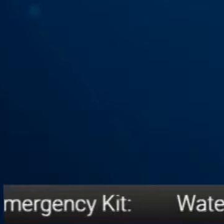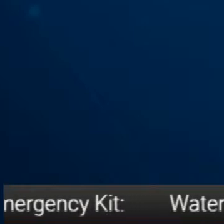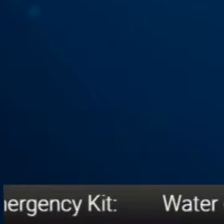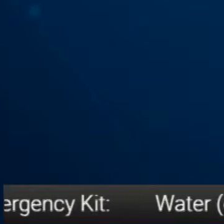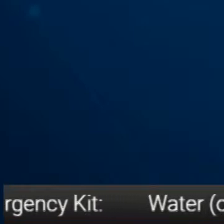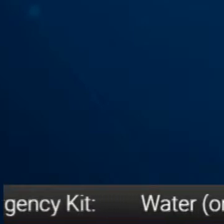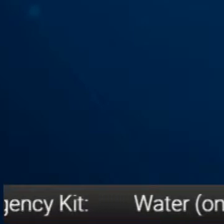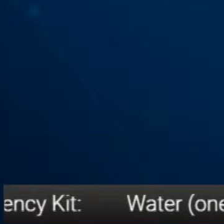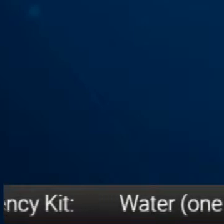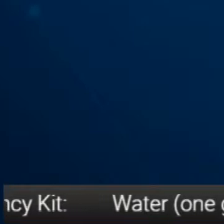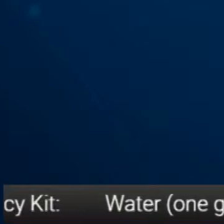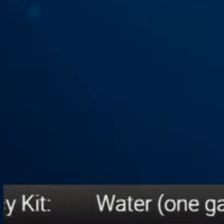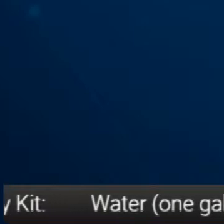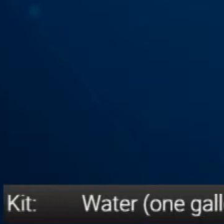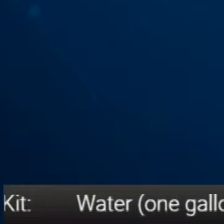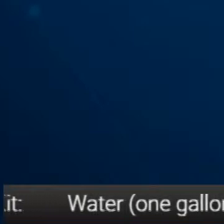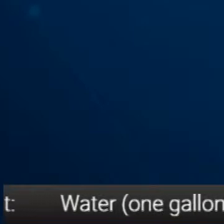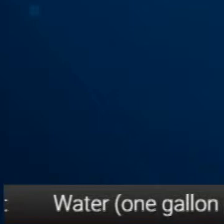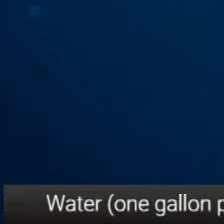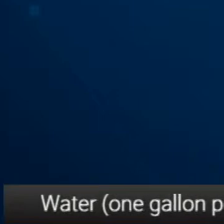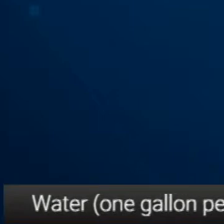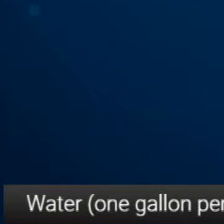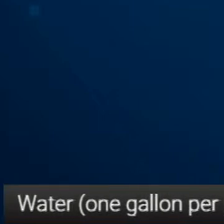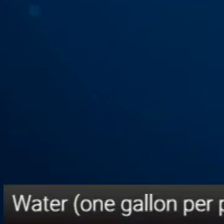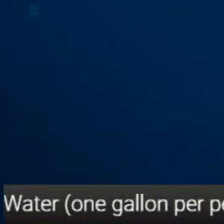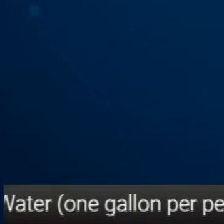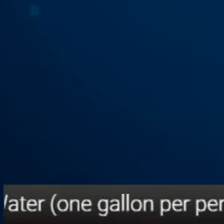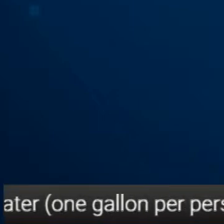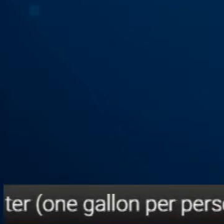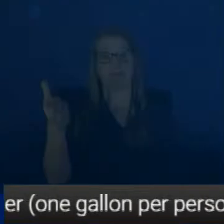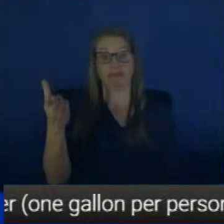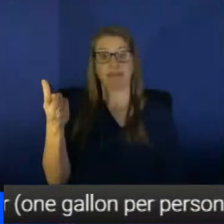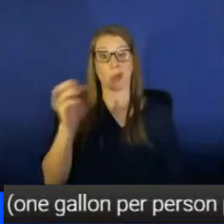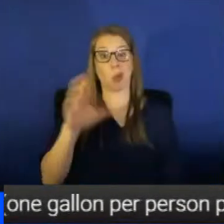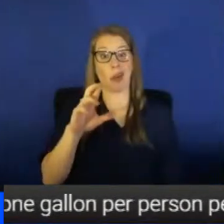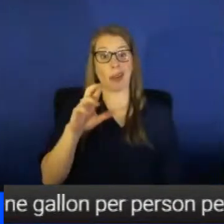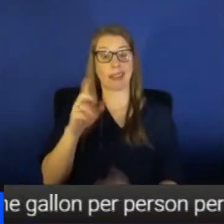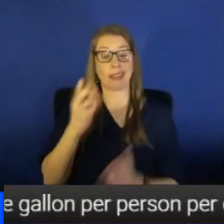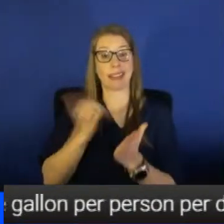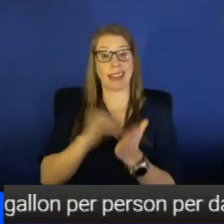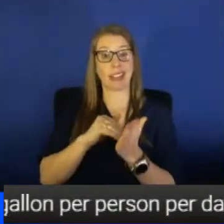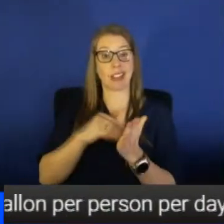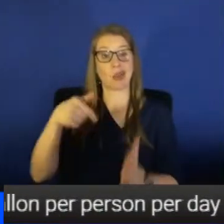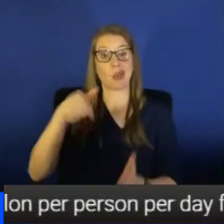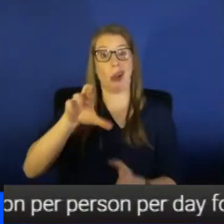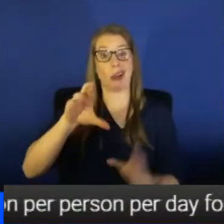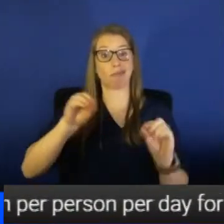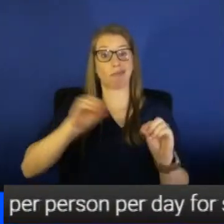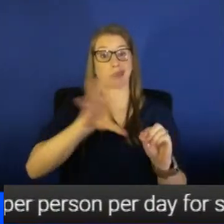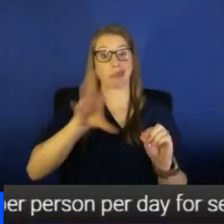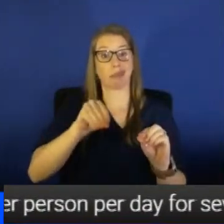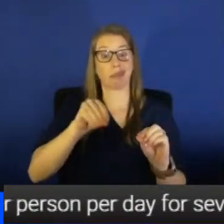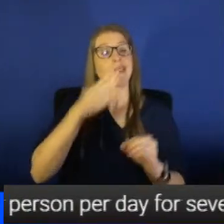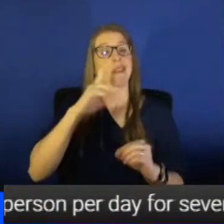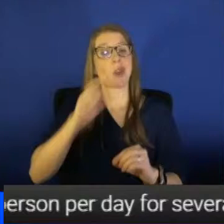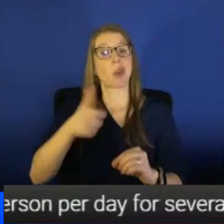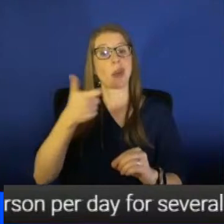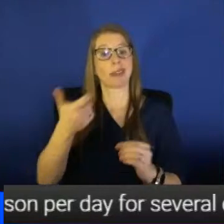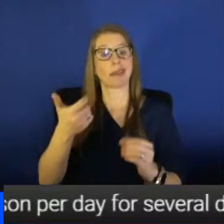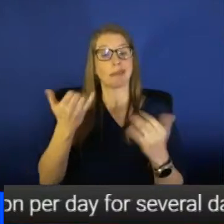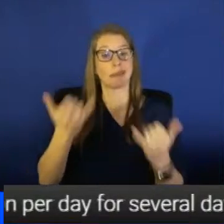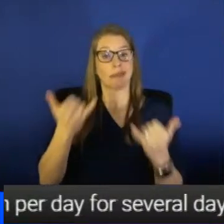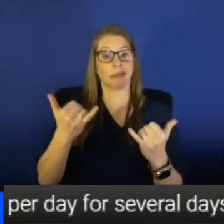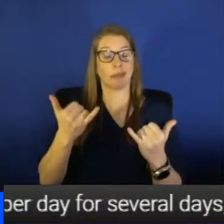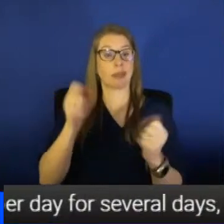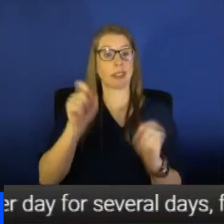at kumc.edu. The address is right there on your screen, or again, check out that QR code. And thank you so much for being with us today. Don't forget, you can catch our show anytime